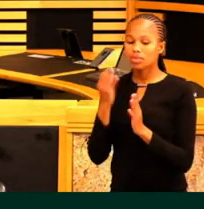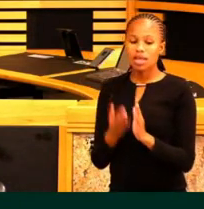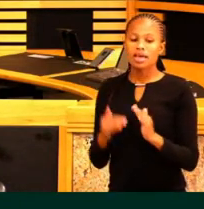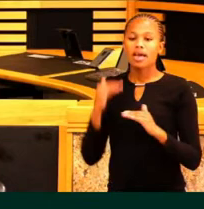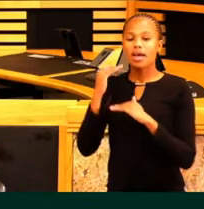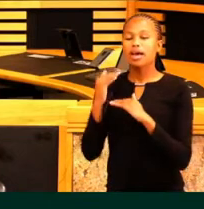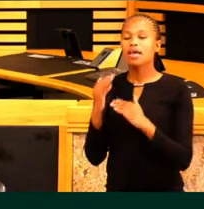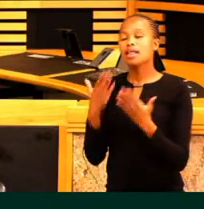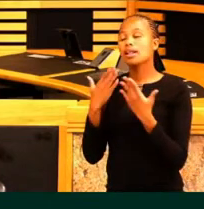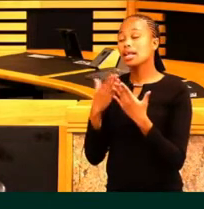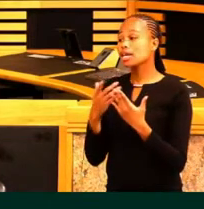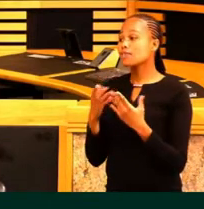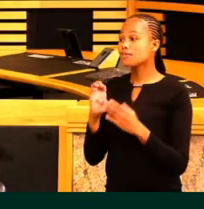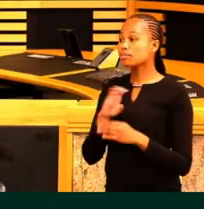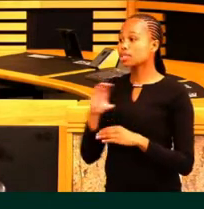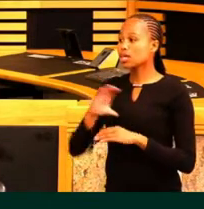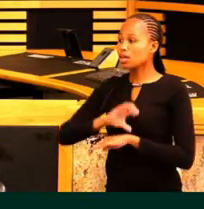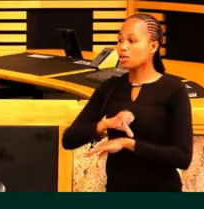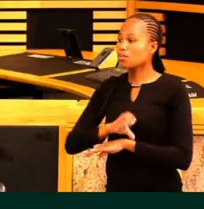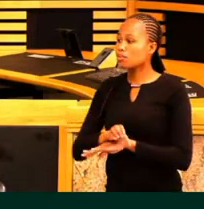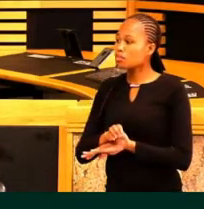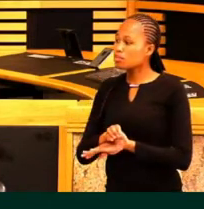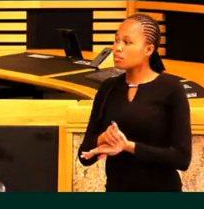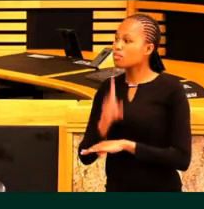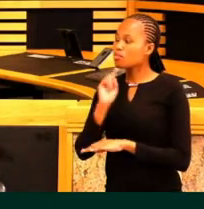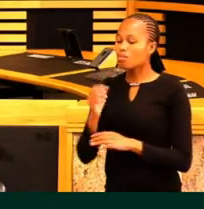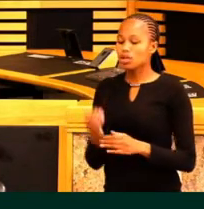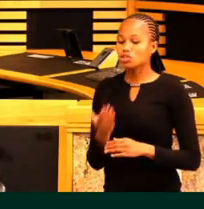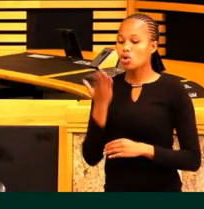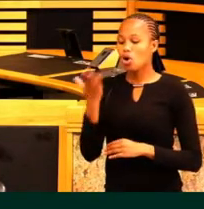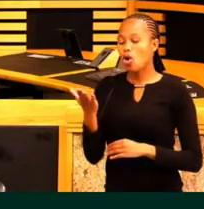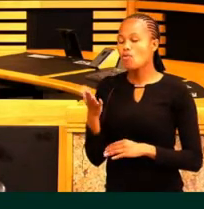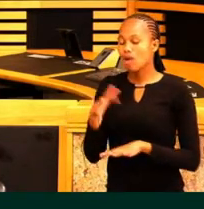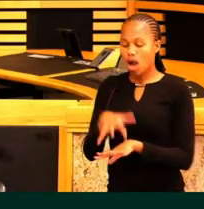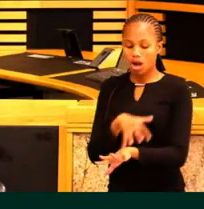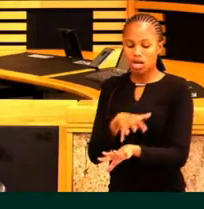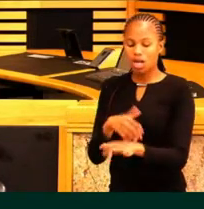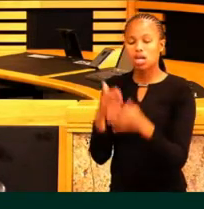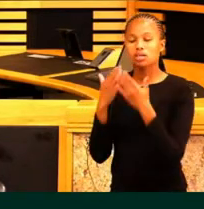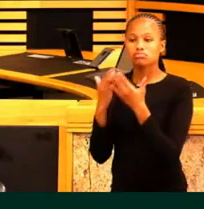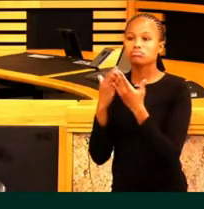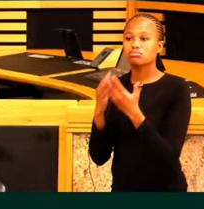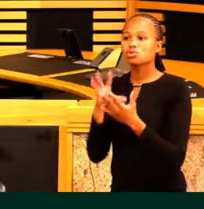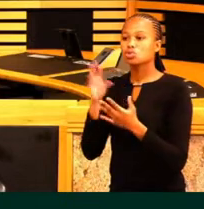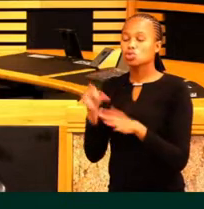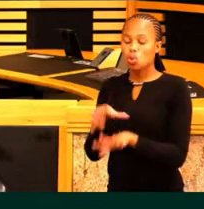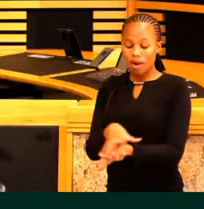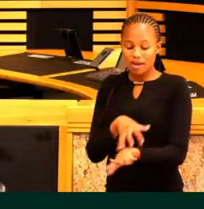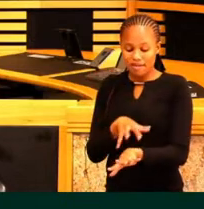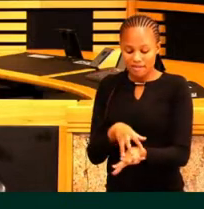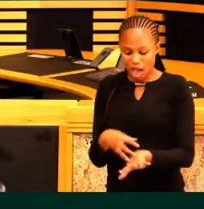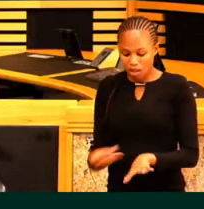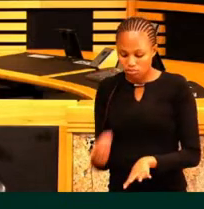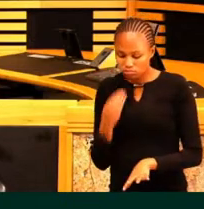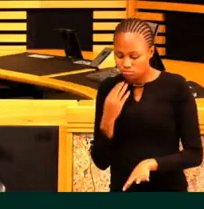Eastern Cape Province a must offer agricultural studies so that llama Farmers